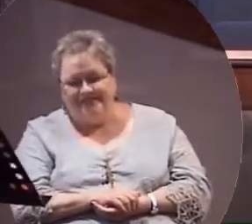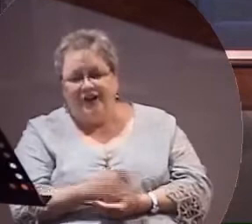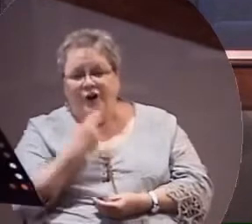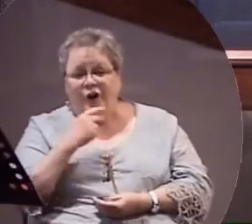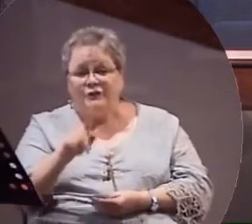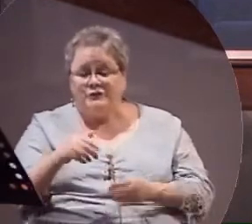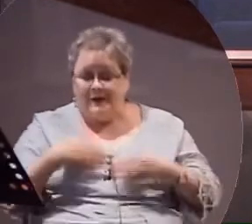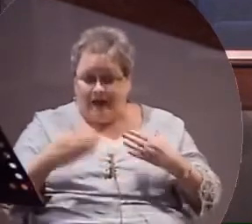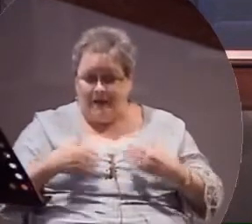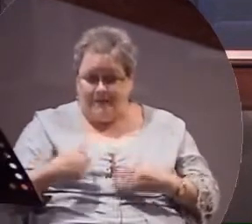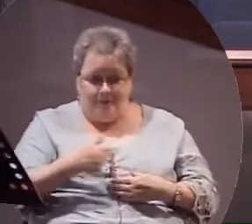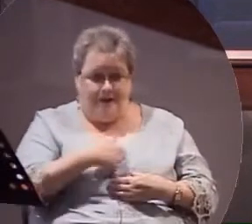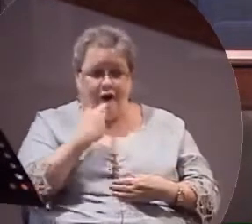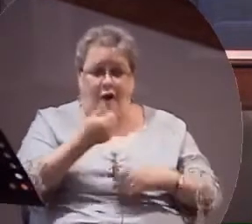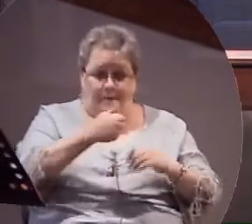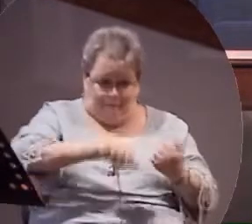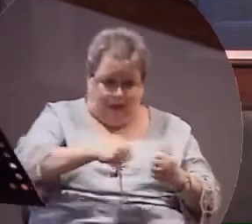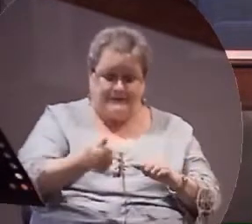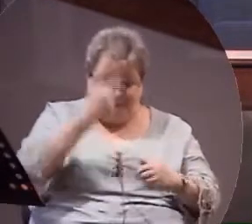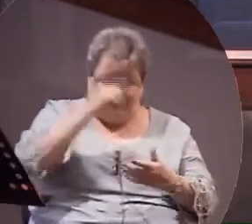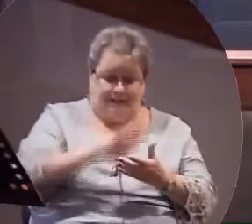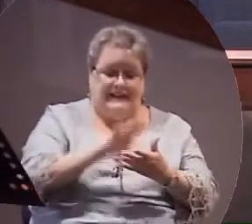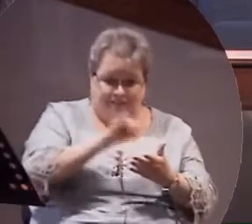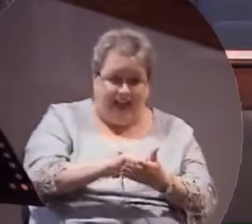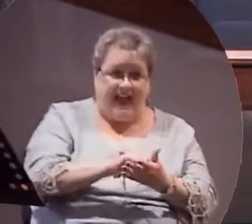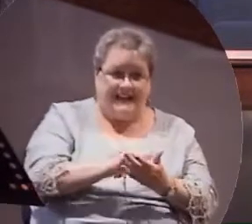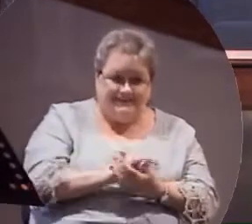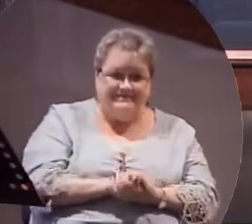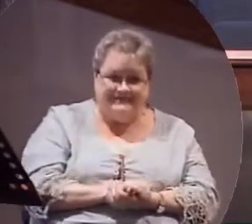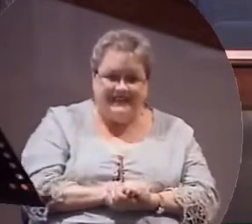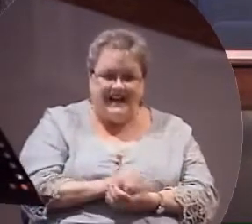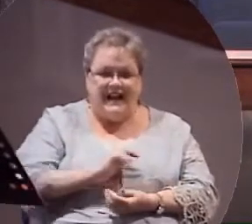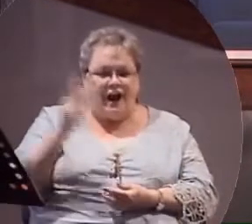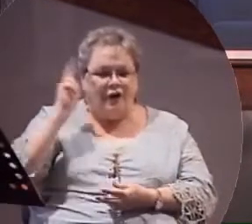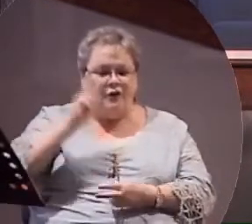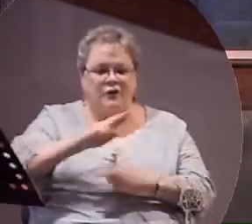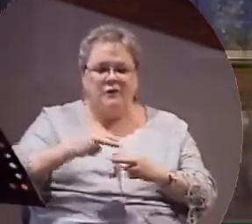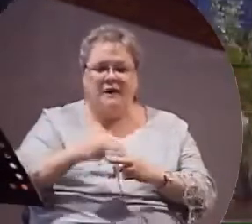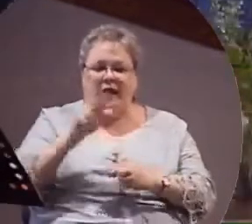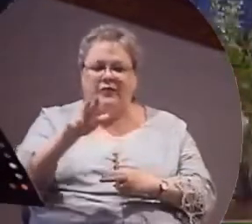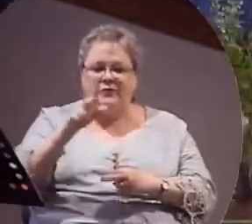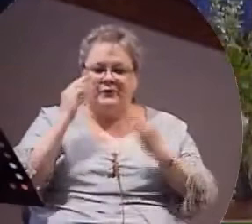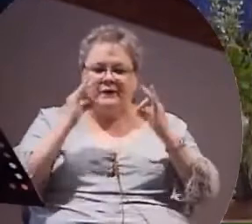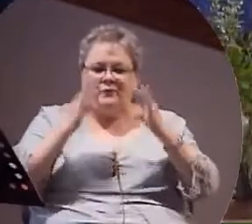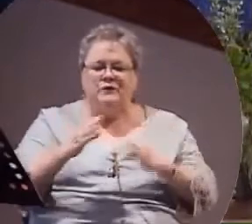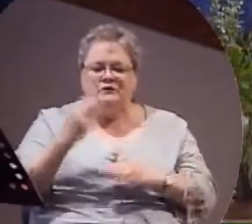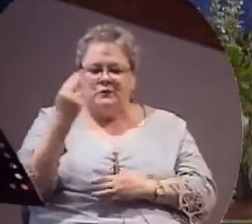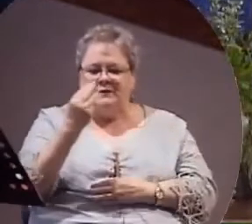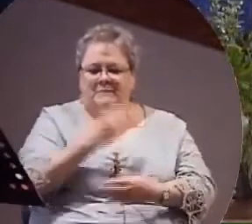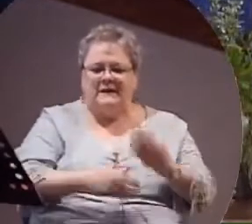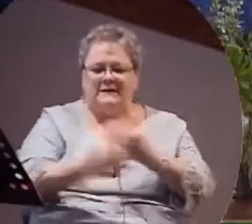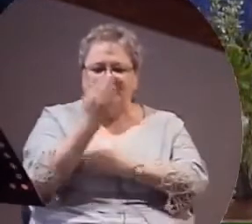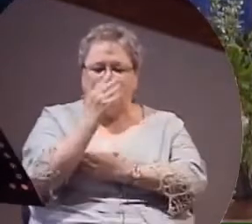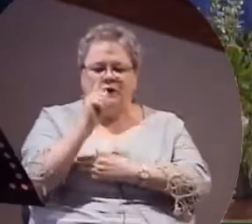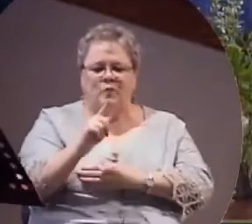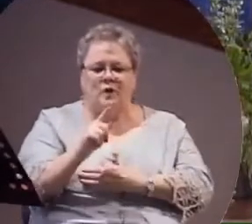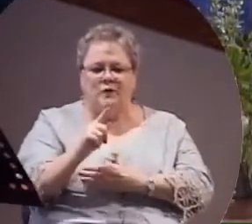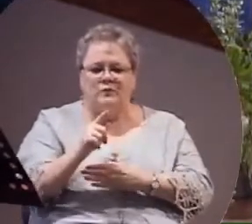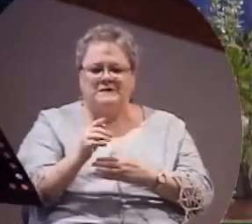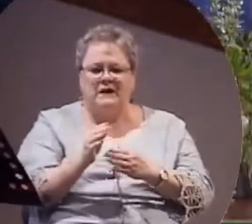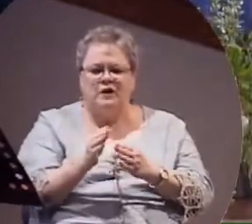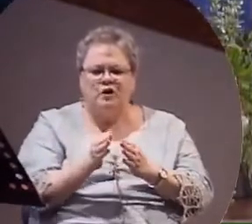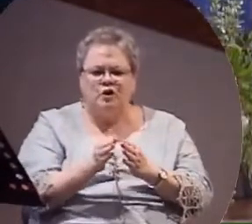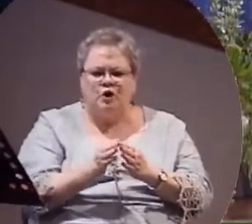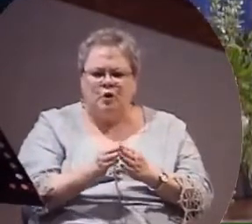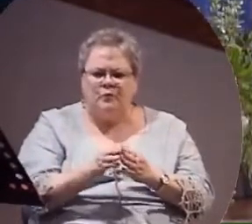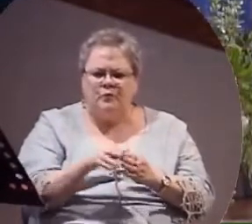tonight? Are you glad to be a Baptist? Amen. I heard about these old three preachers. It was a Monday morning, and one was a Presbyterian, one